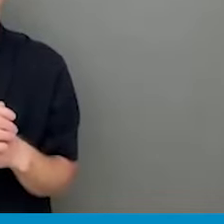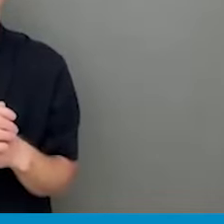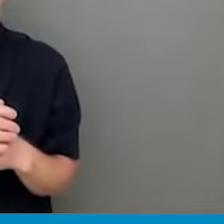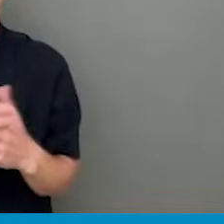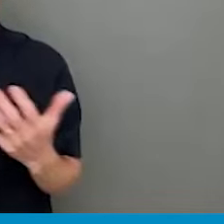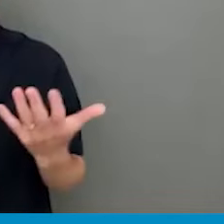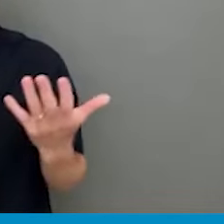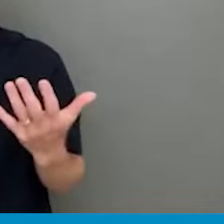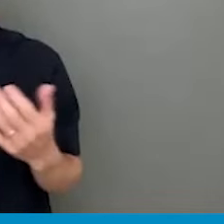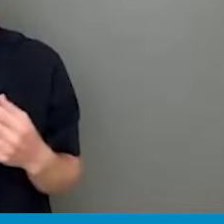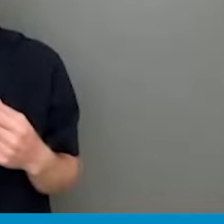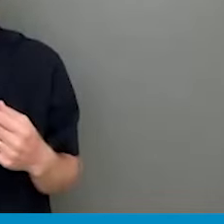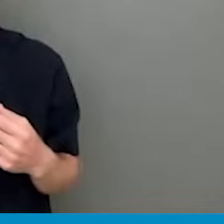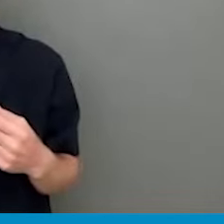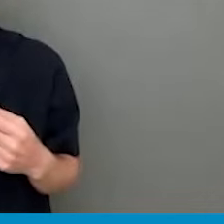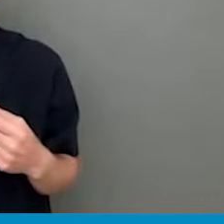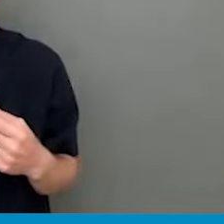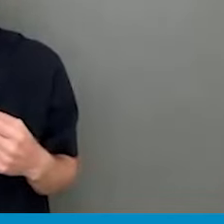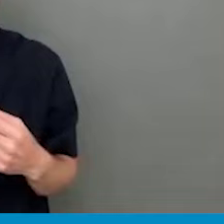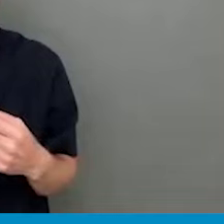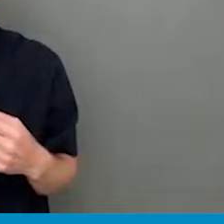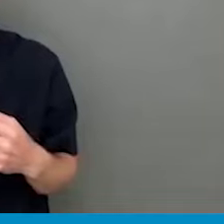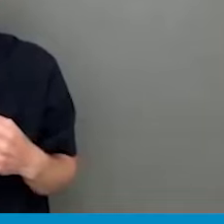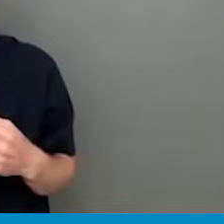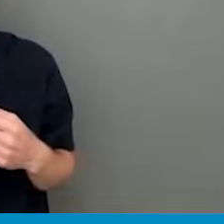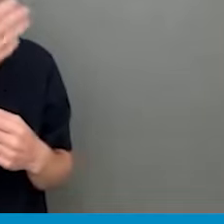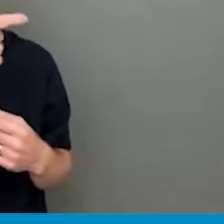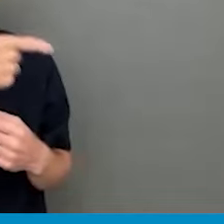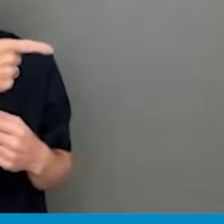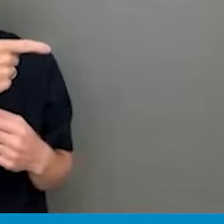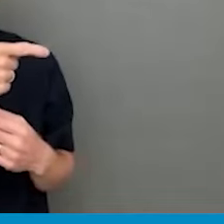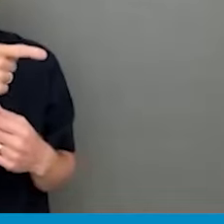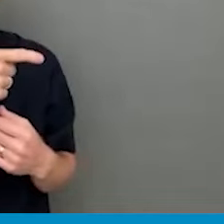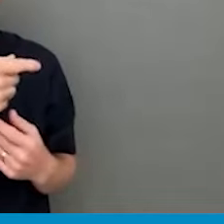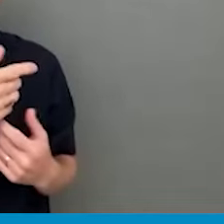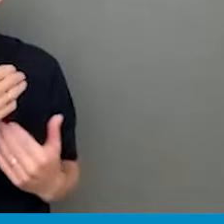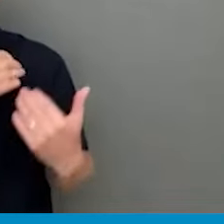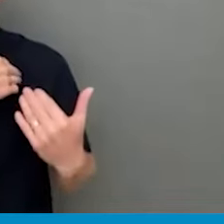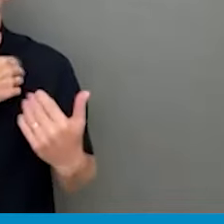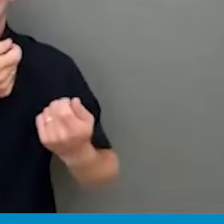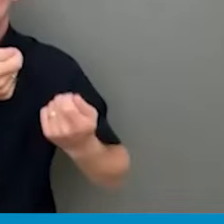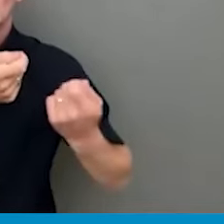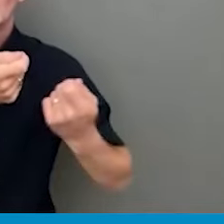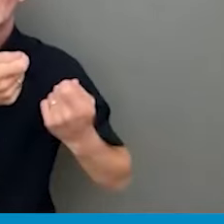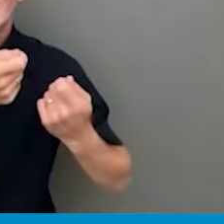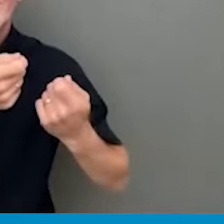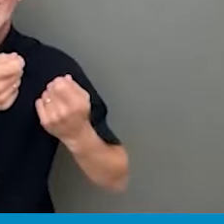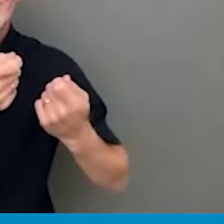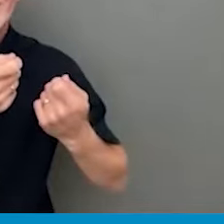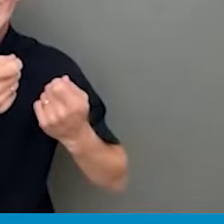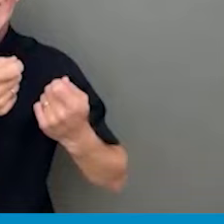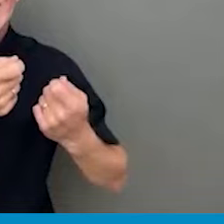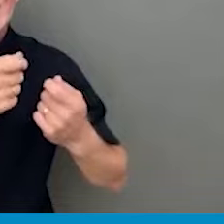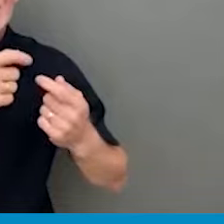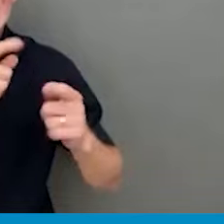doing that. So it's beyond legislation. It's really how you articulate those elements. I think that is